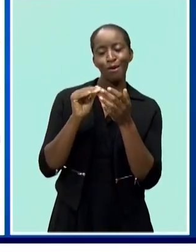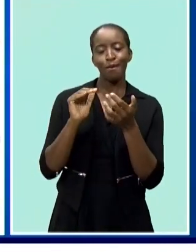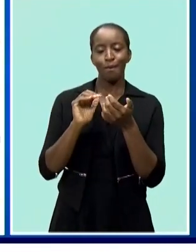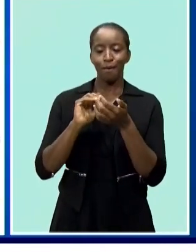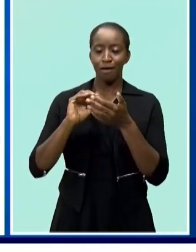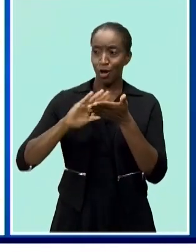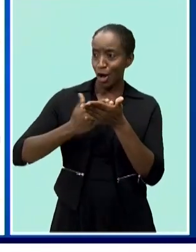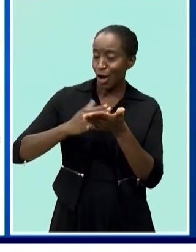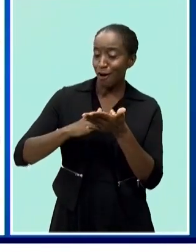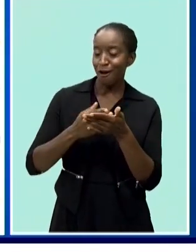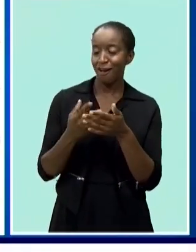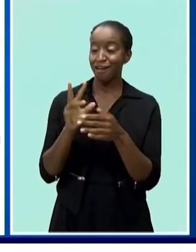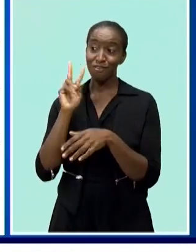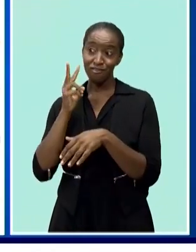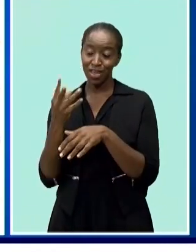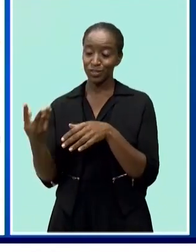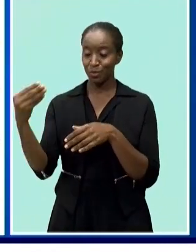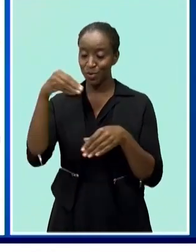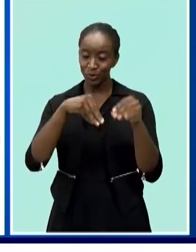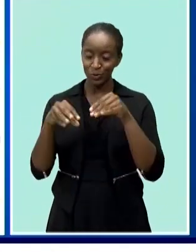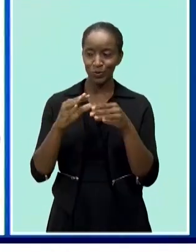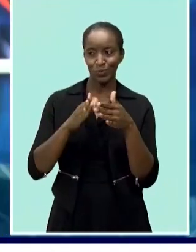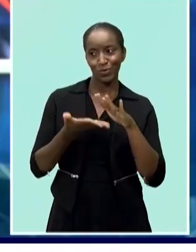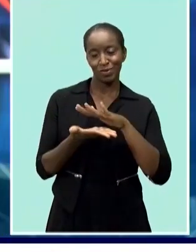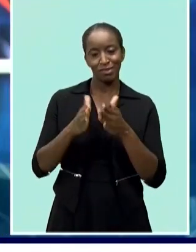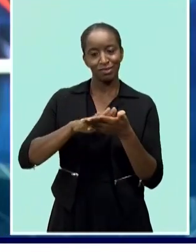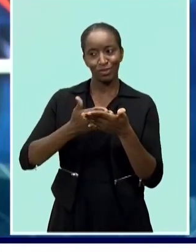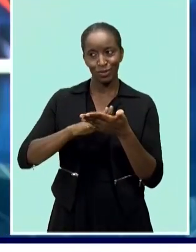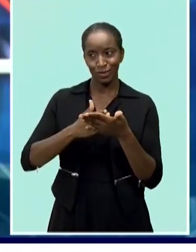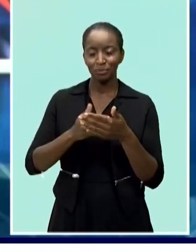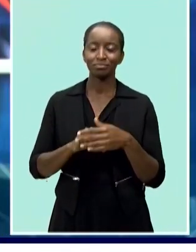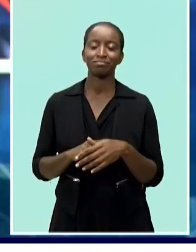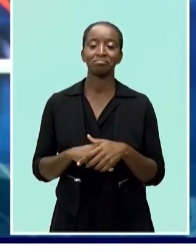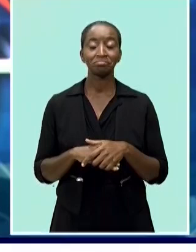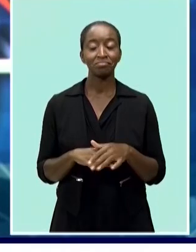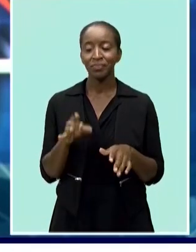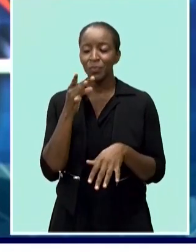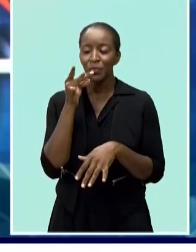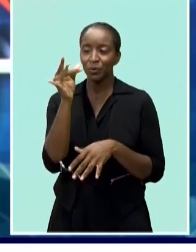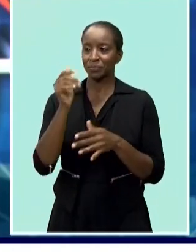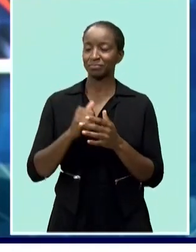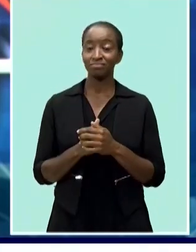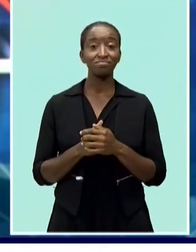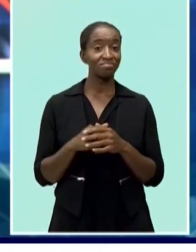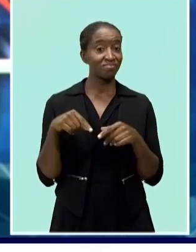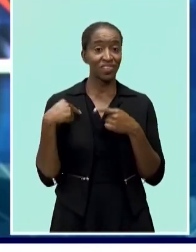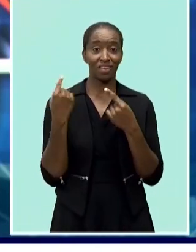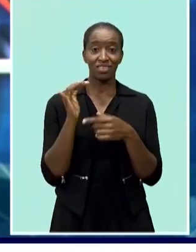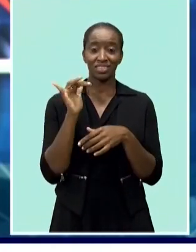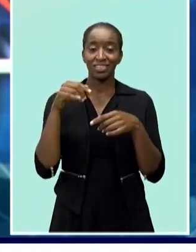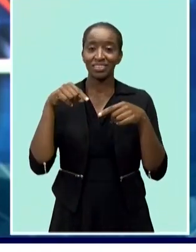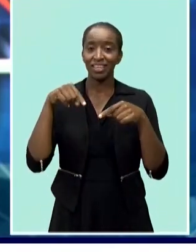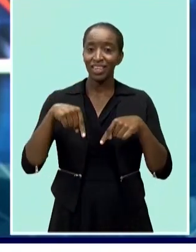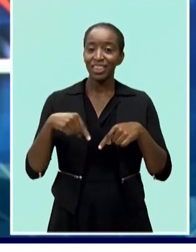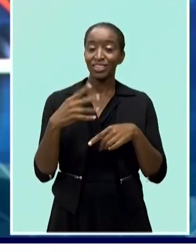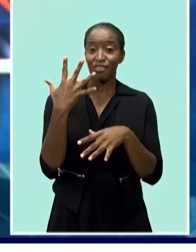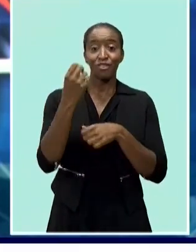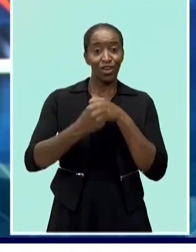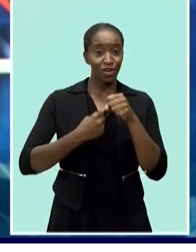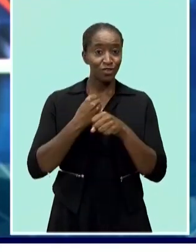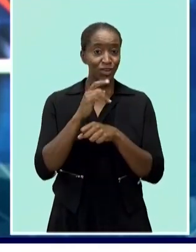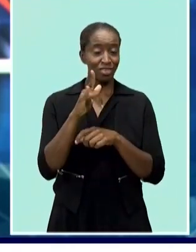were surprisingly tasting very good. And this is the 5th year for that camp, and Kiwani's Barbados South past president